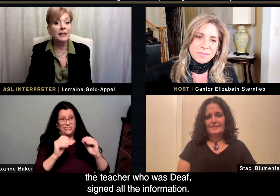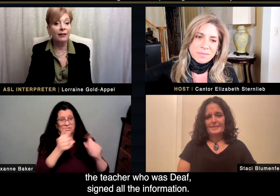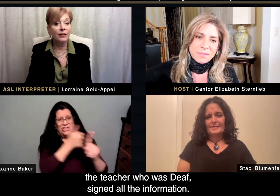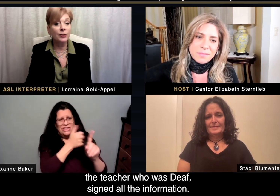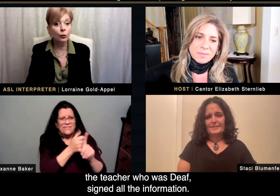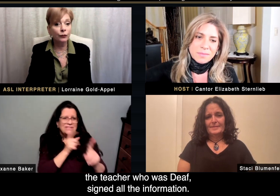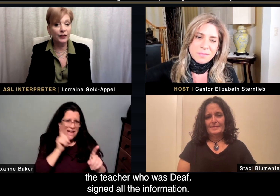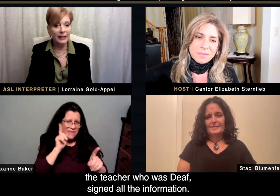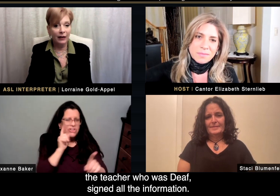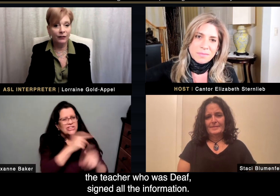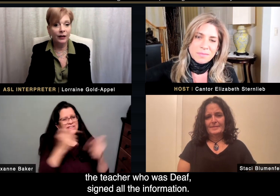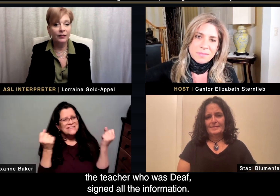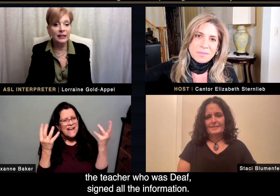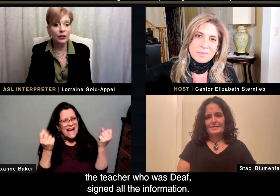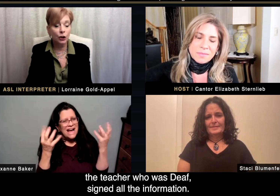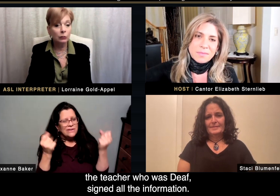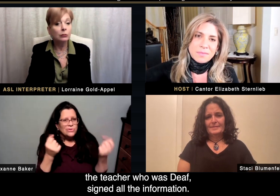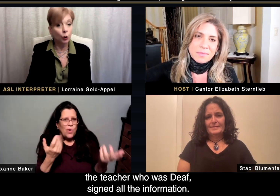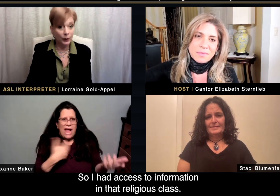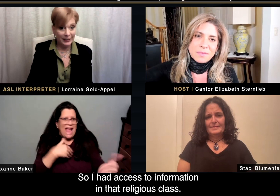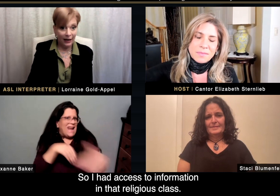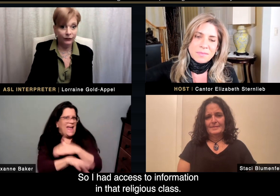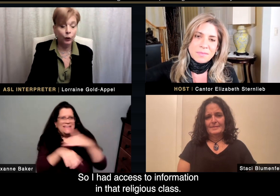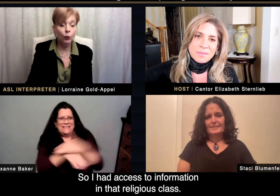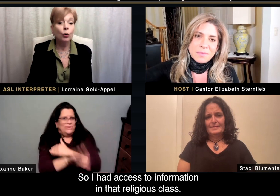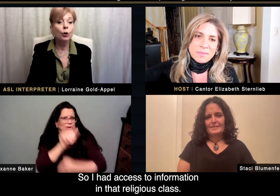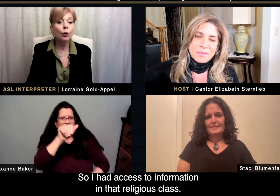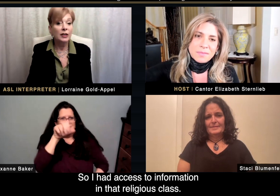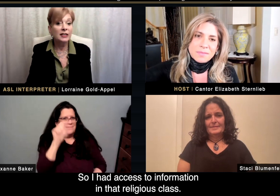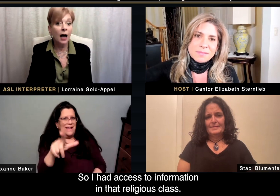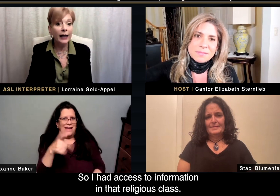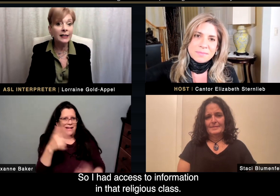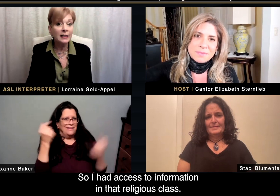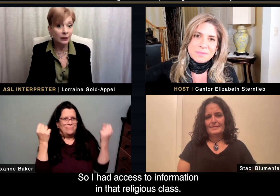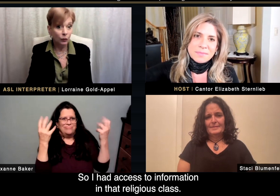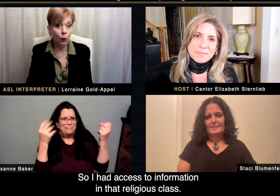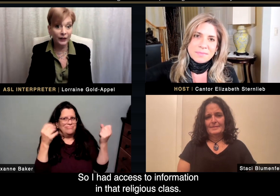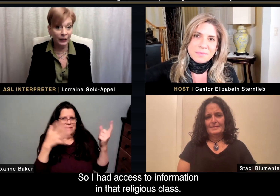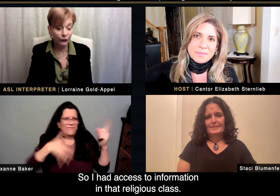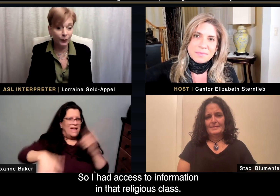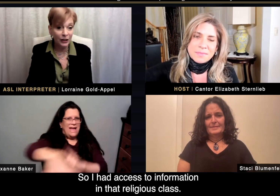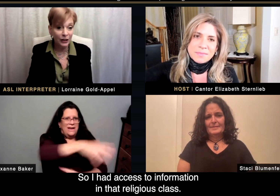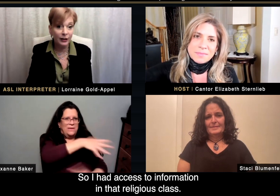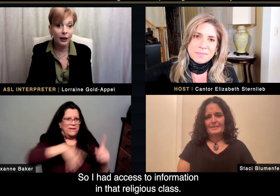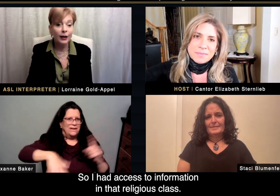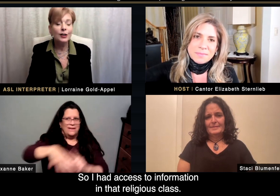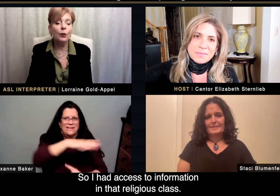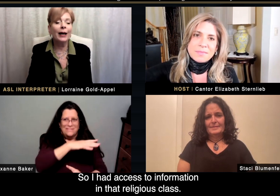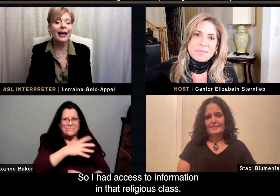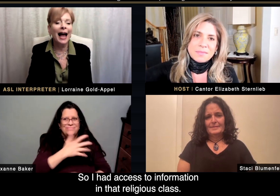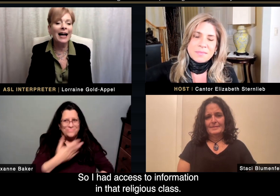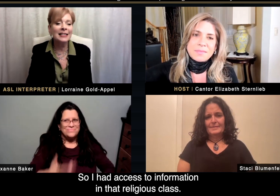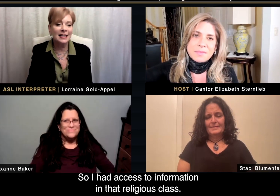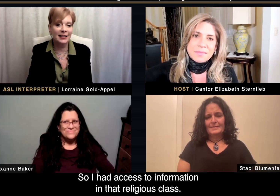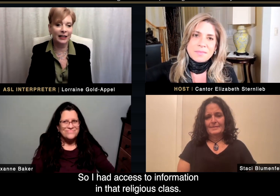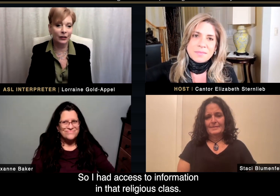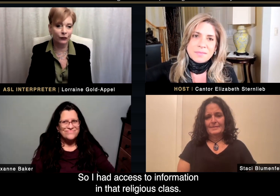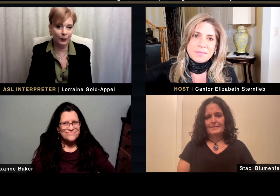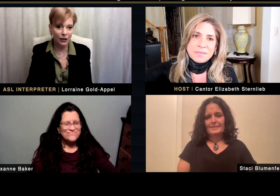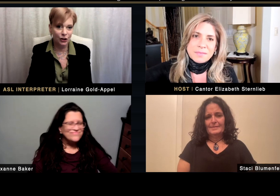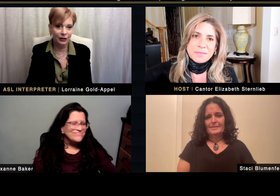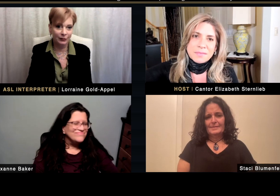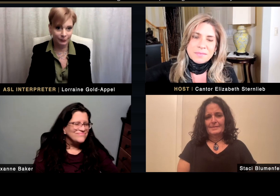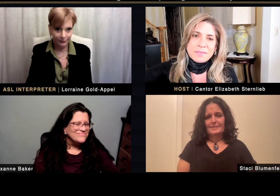When I was at the school for the deaf, the teacher, who was deaf, signed all the information, so I had access to